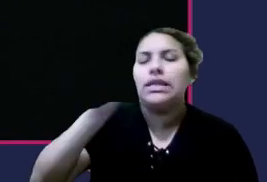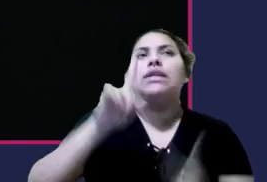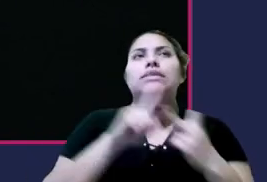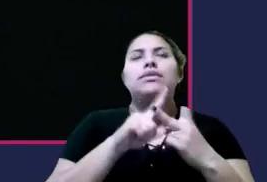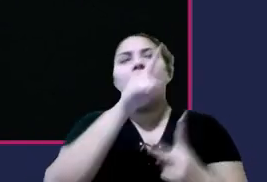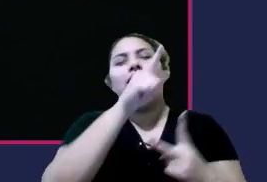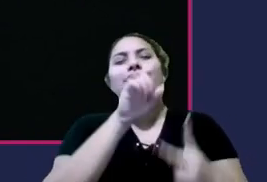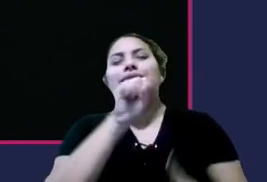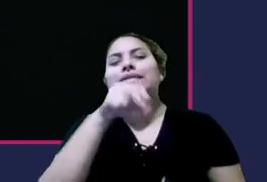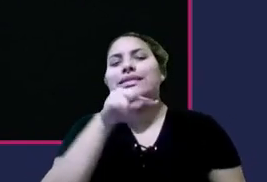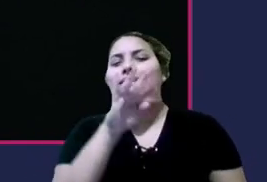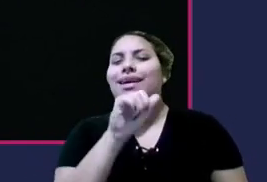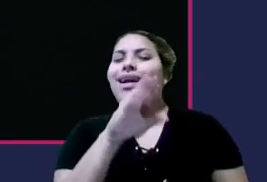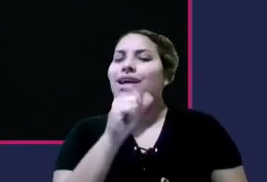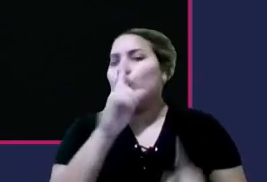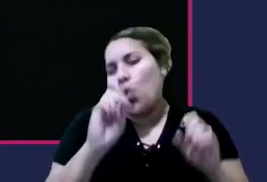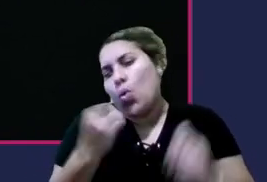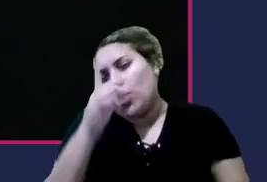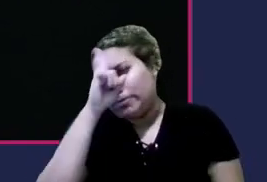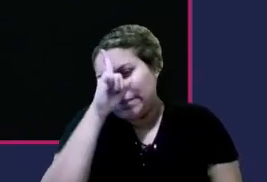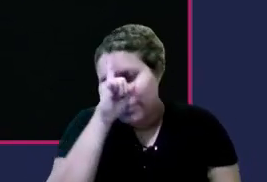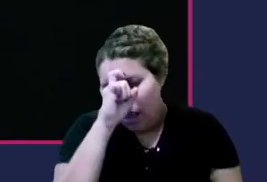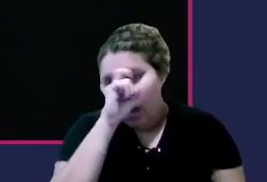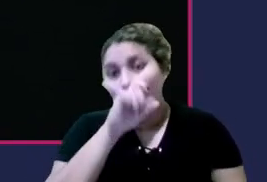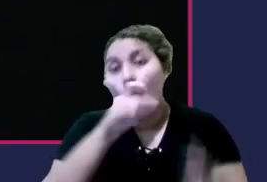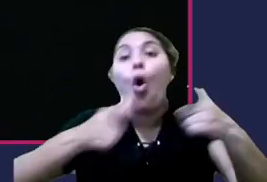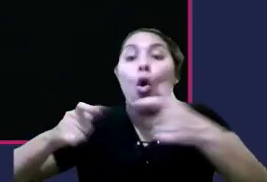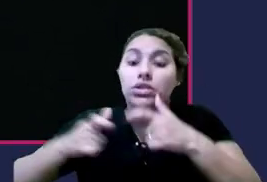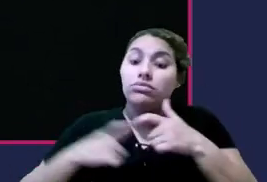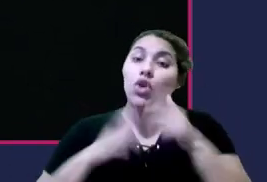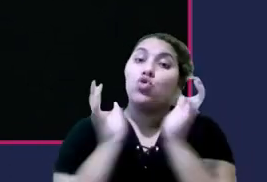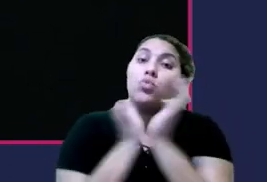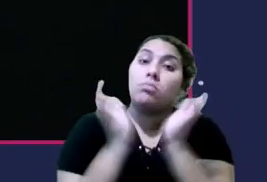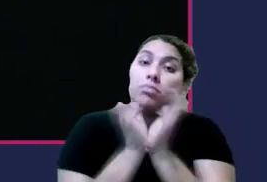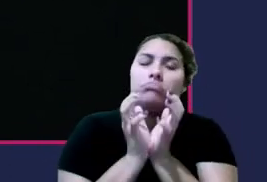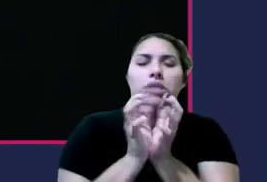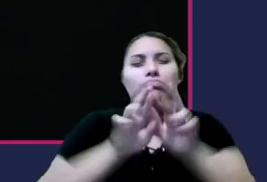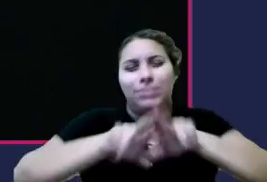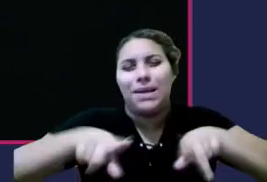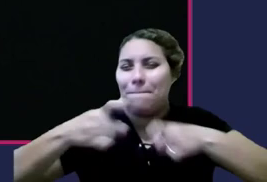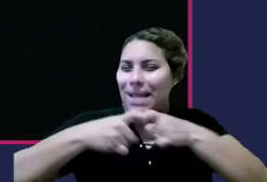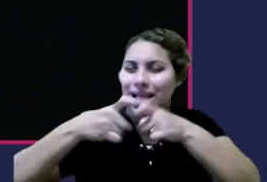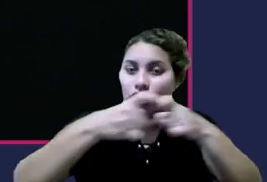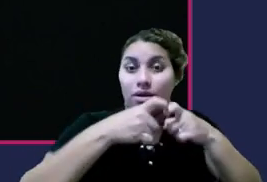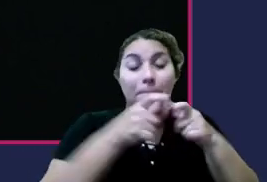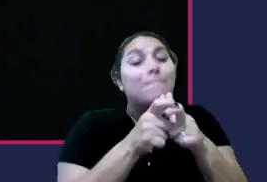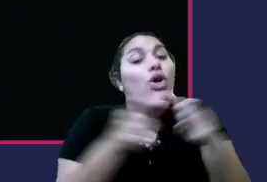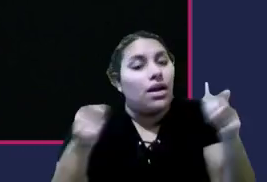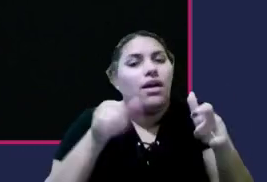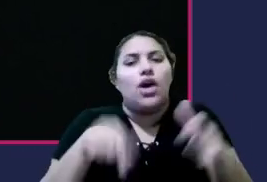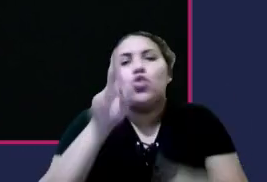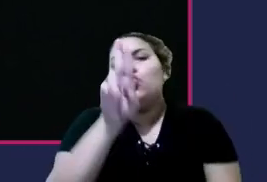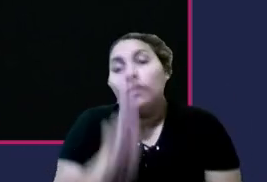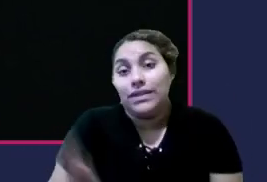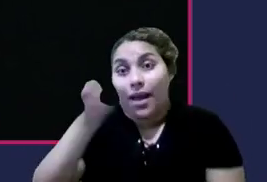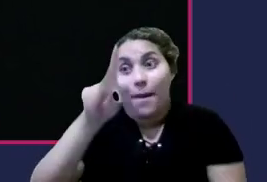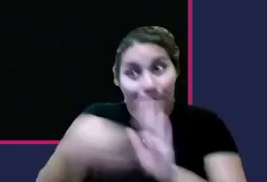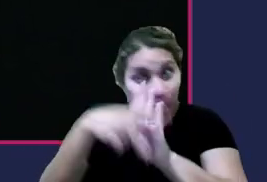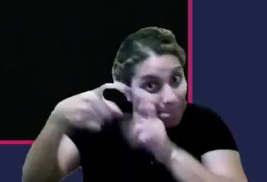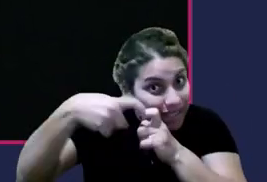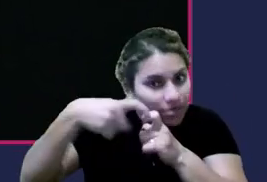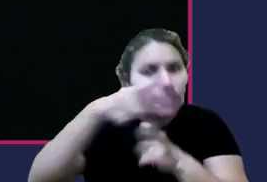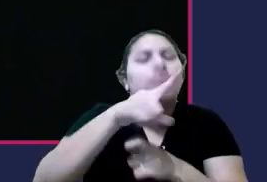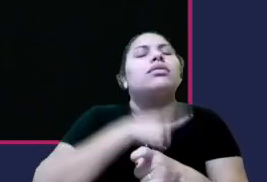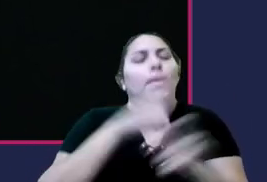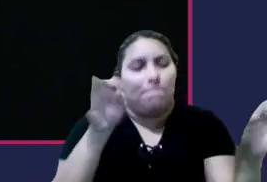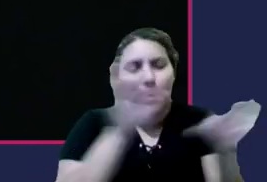be providing this treatment. Universities, school hospitals, wherever you have a multidisciplinary team, usually